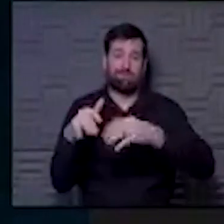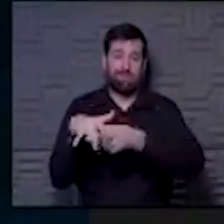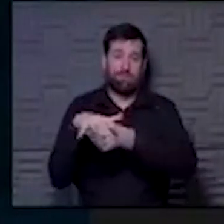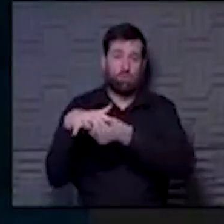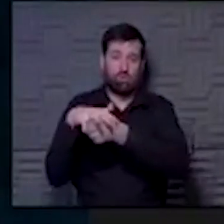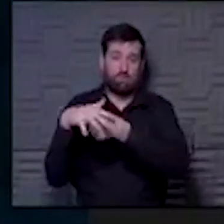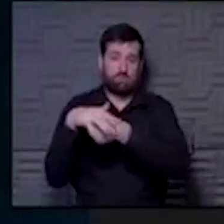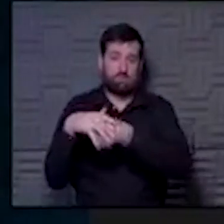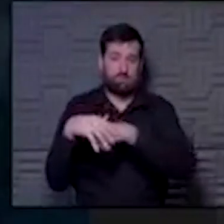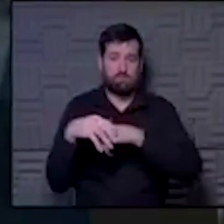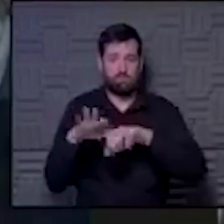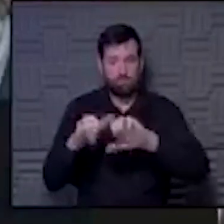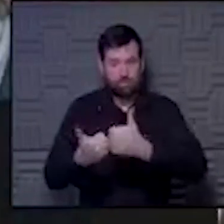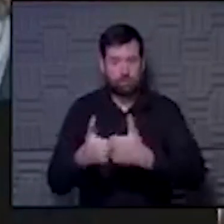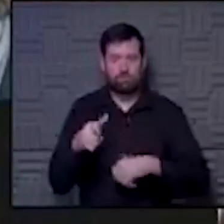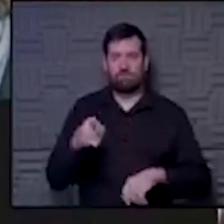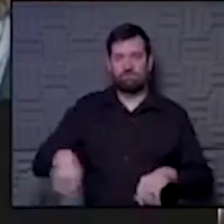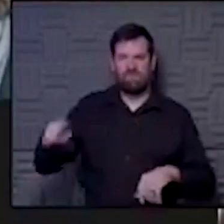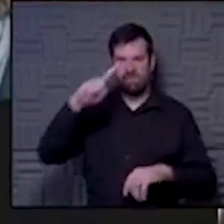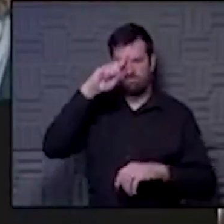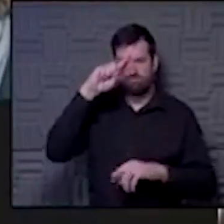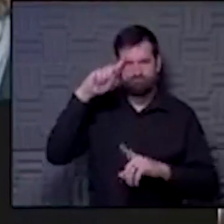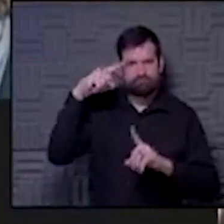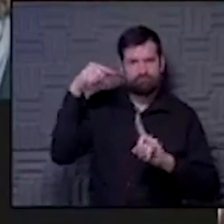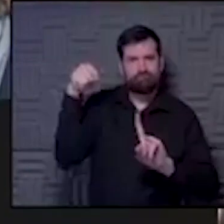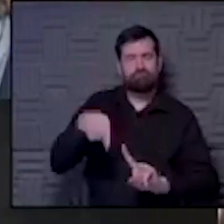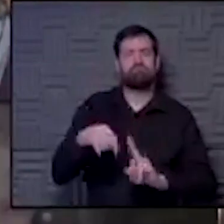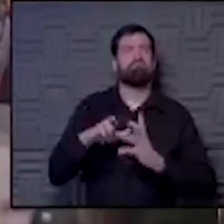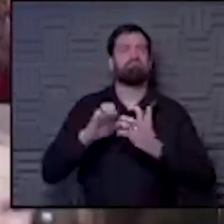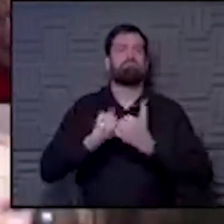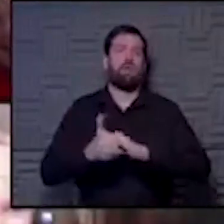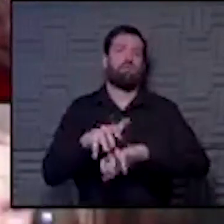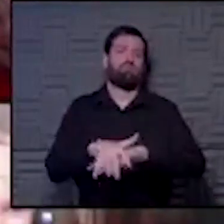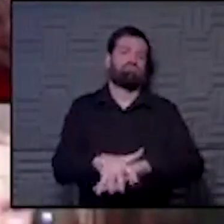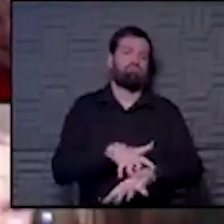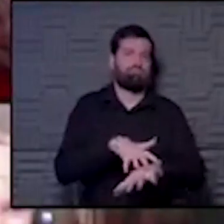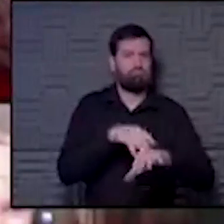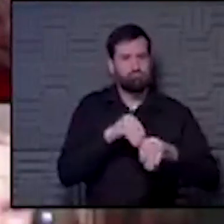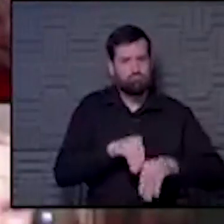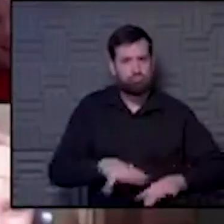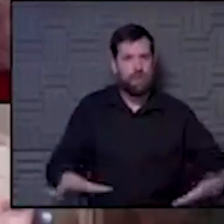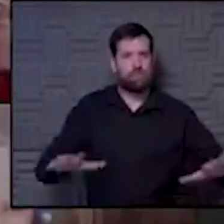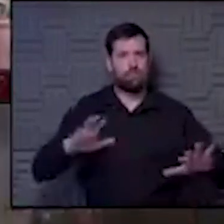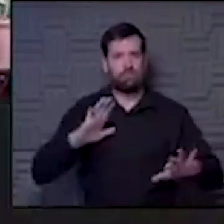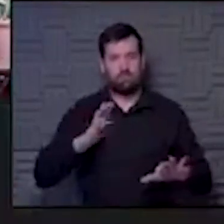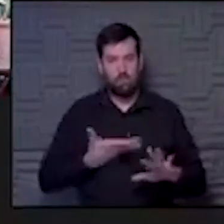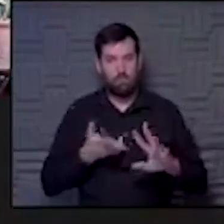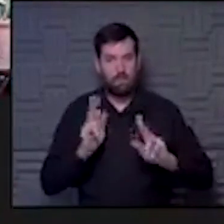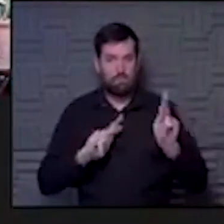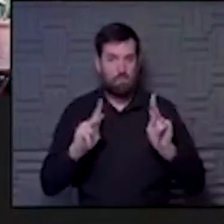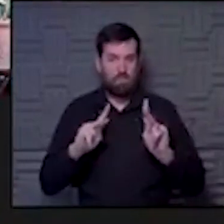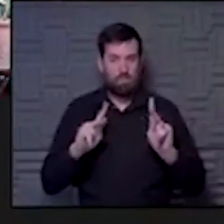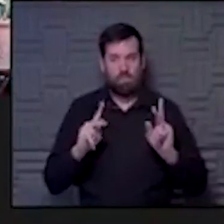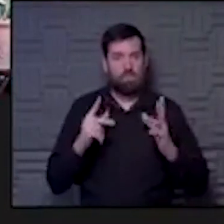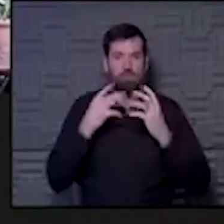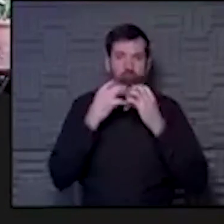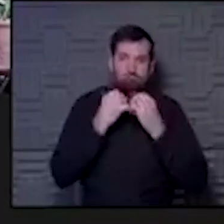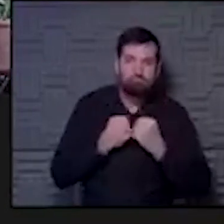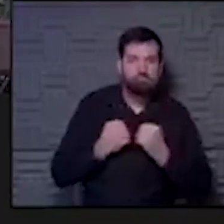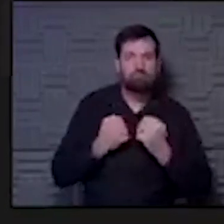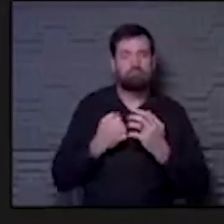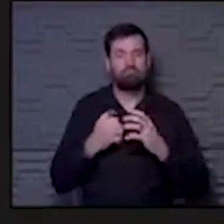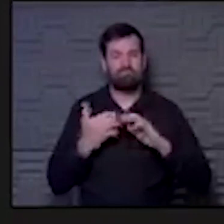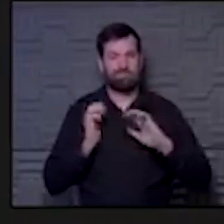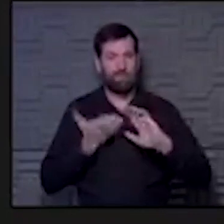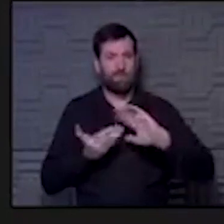their mindset is, what can we do to slow the spread among the people we have influence over, the people we care about? I think